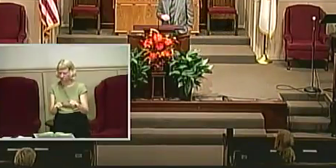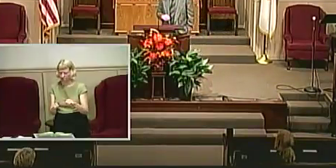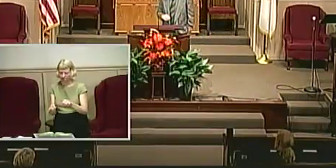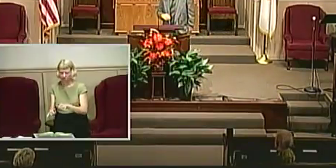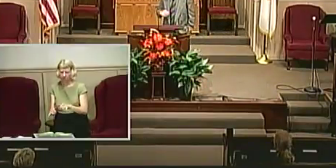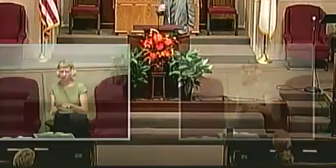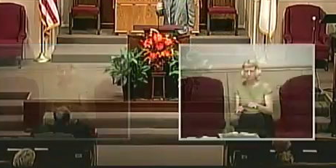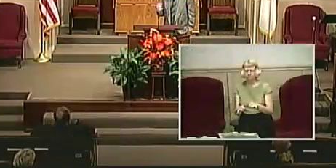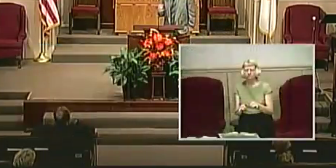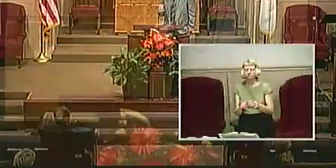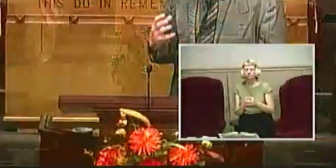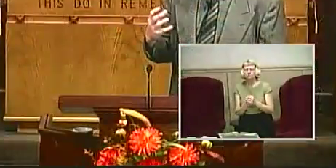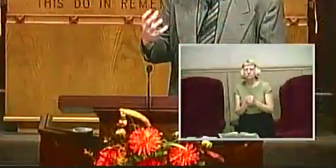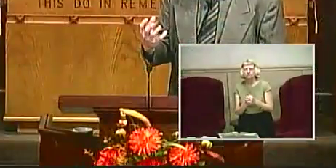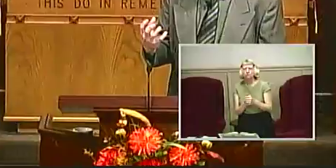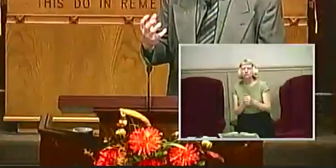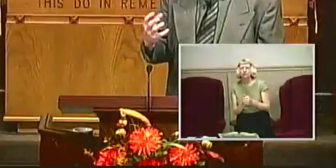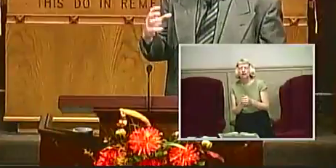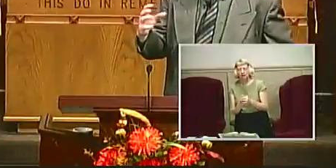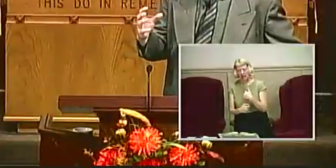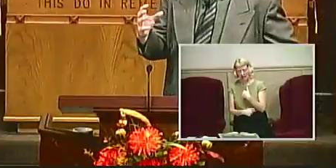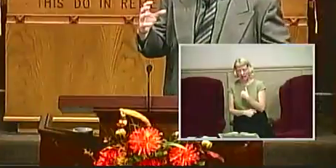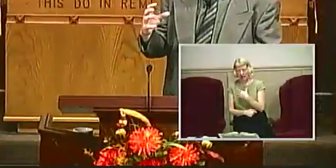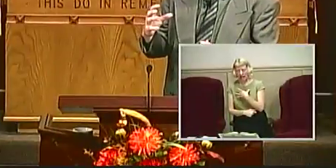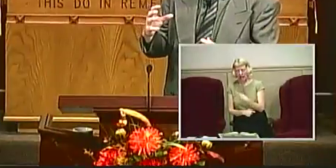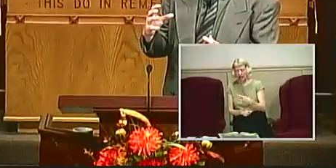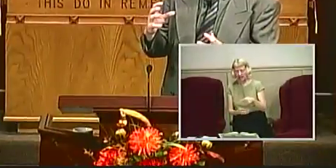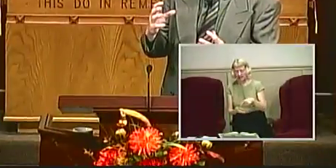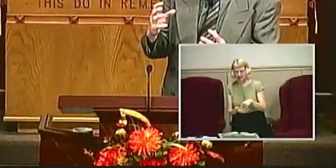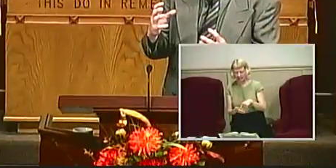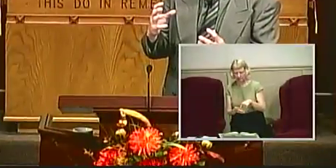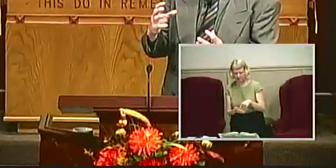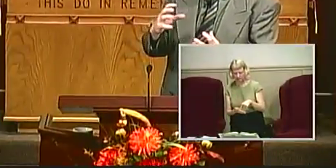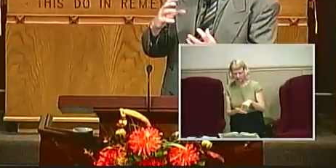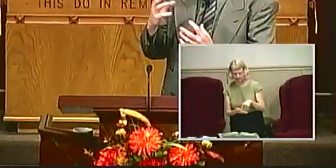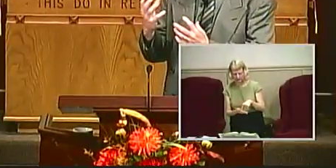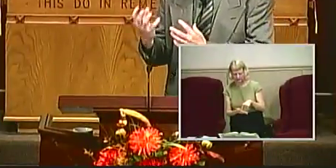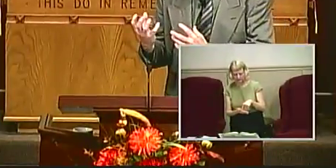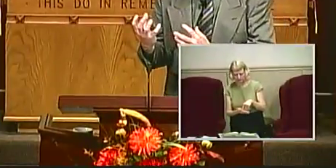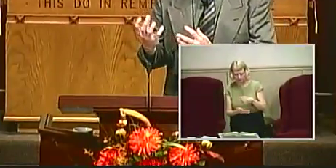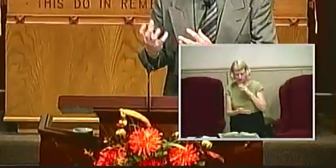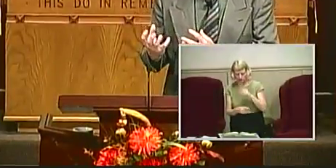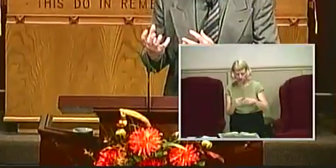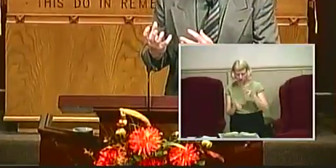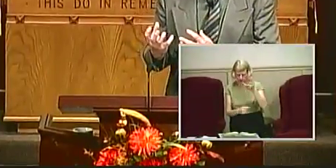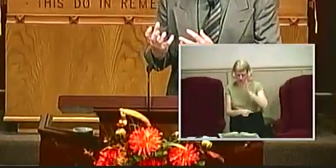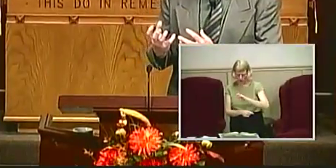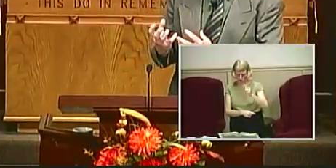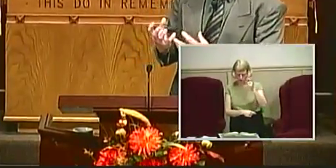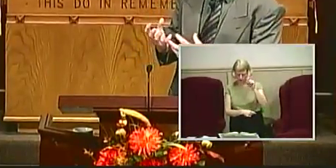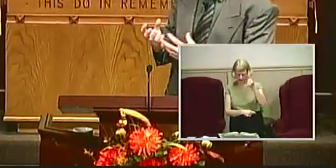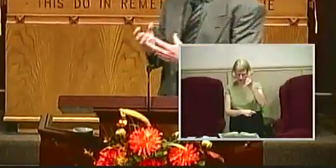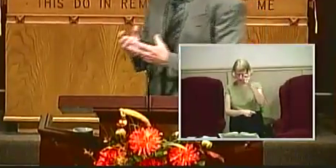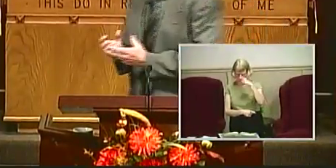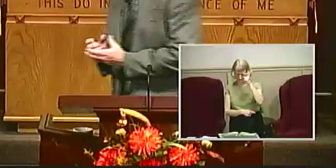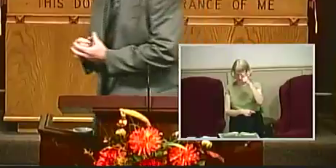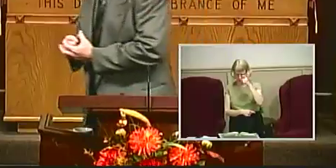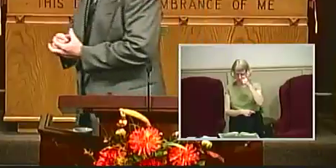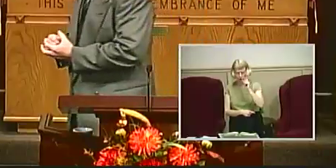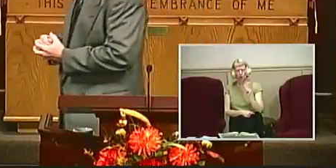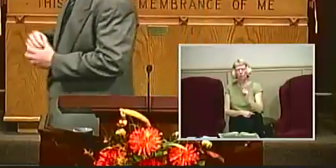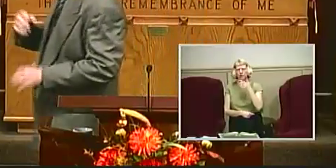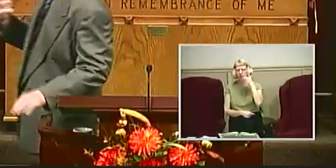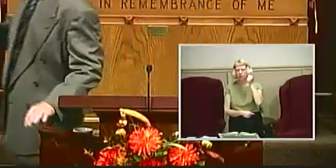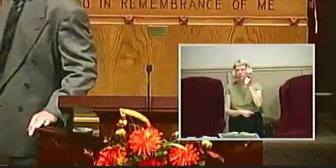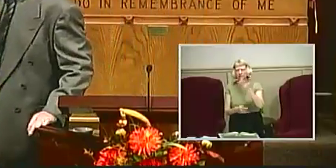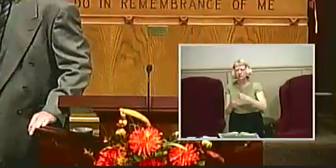Proverbs. And I like this because, it, you know, we're talking about God's wisdom. And where's the best place we